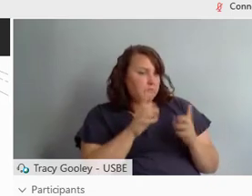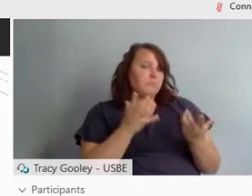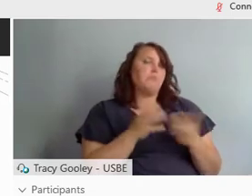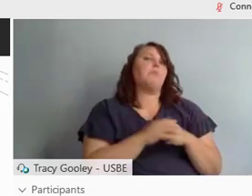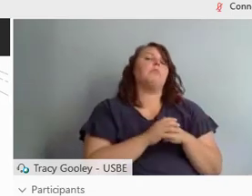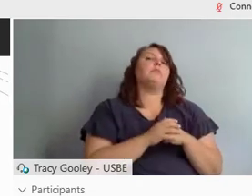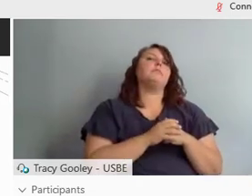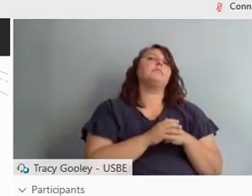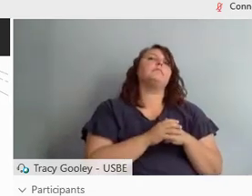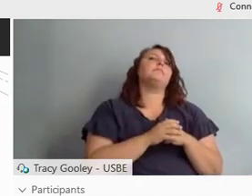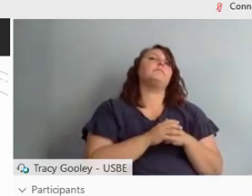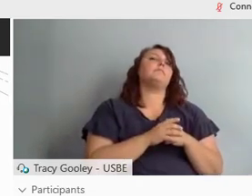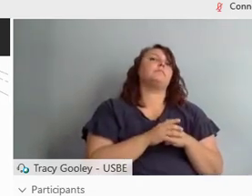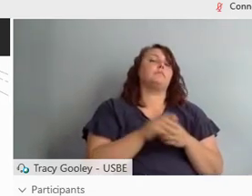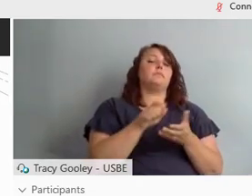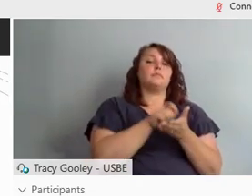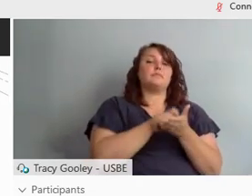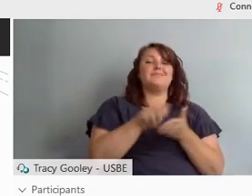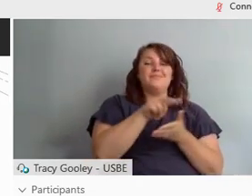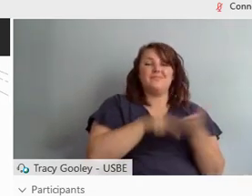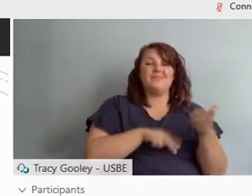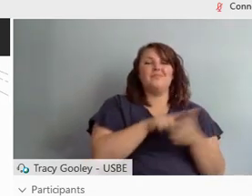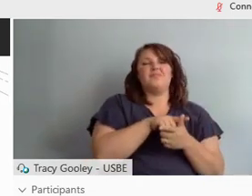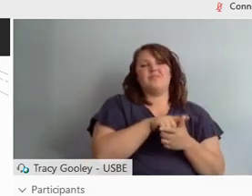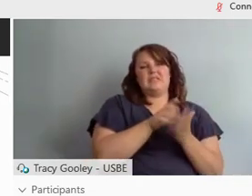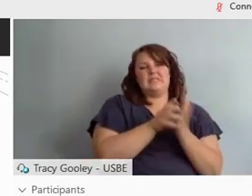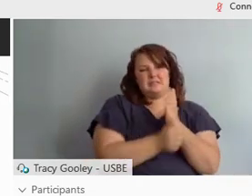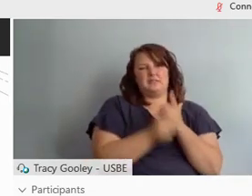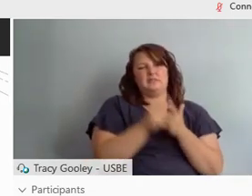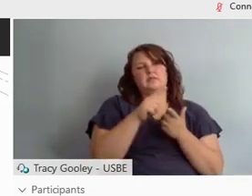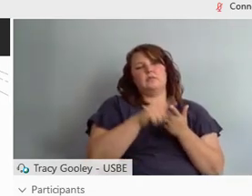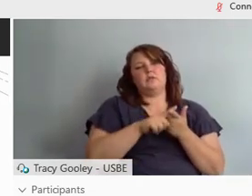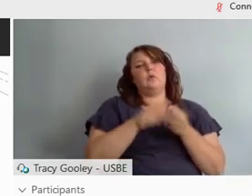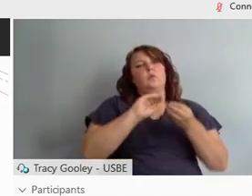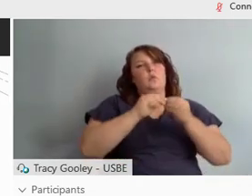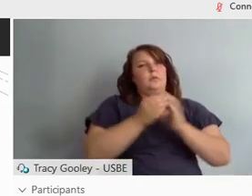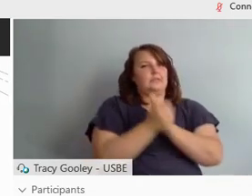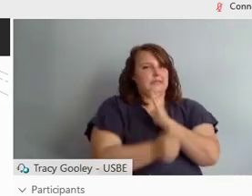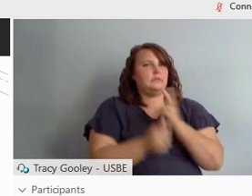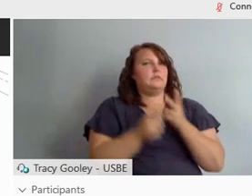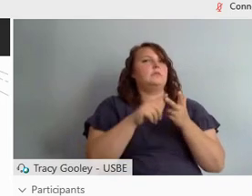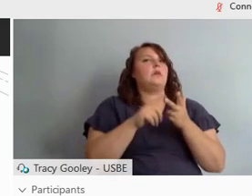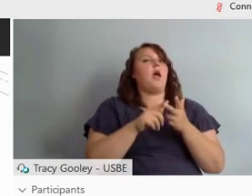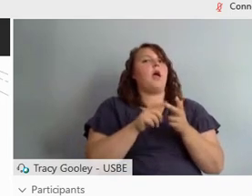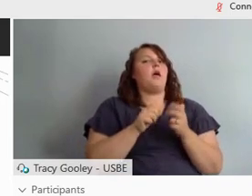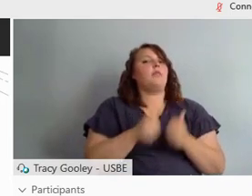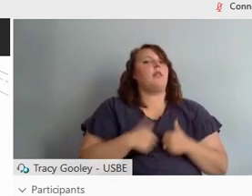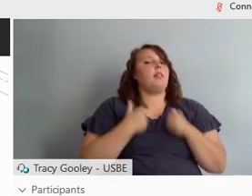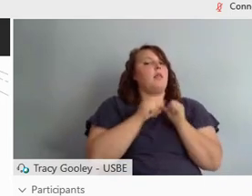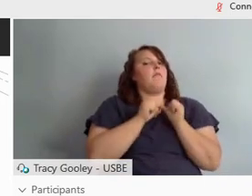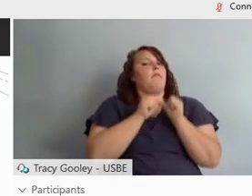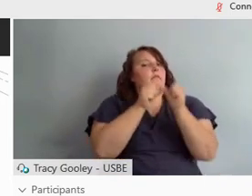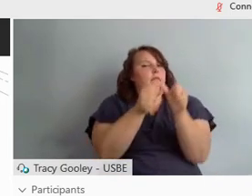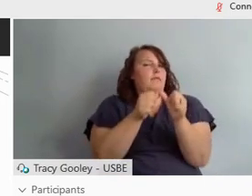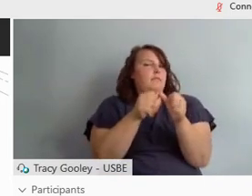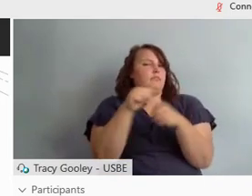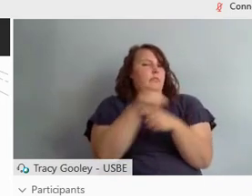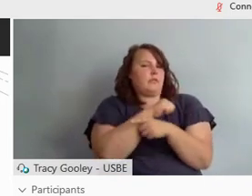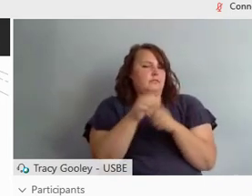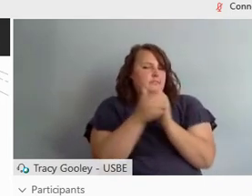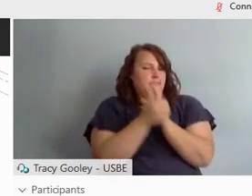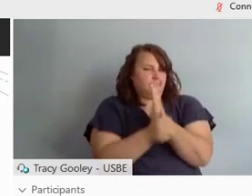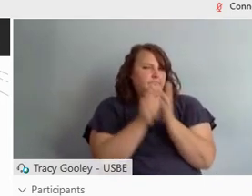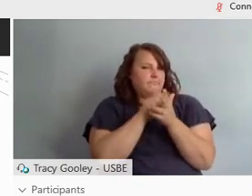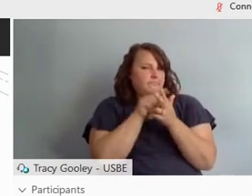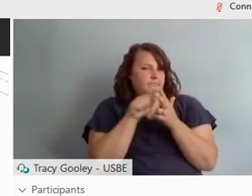go through literacy, numeracy, and lifelong learning practices. And all of those elements are reported to us at